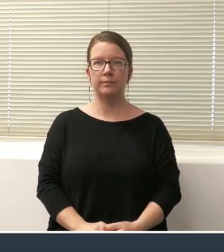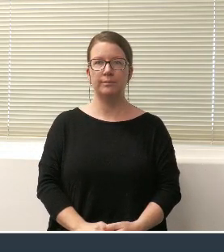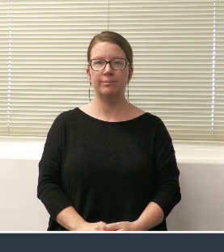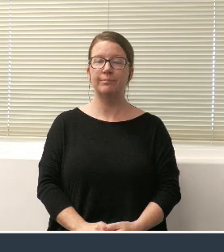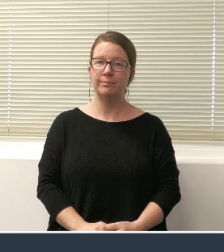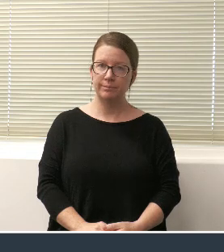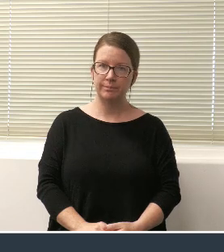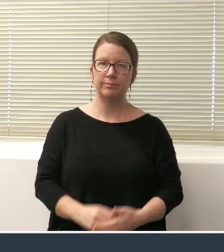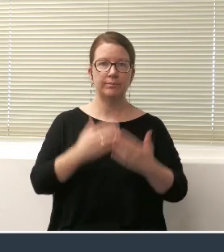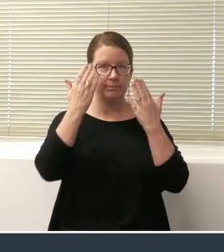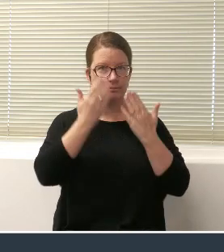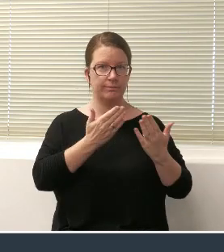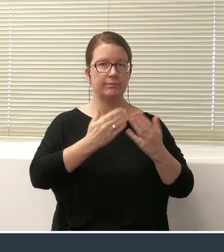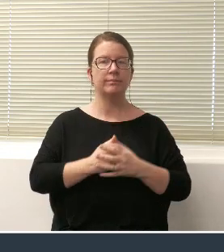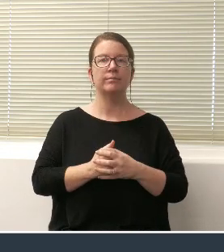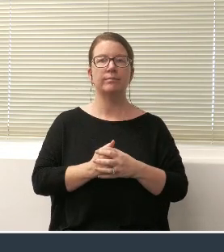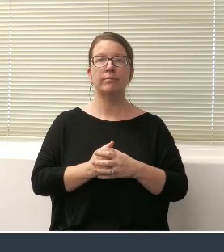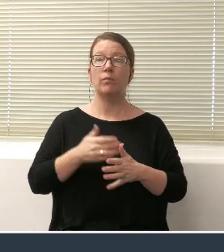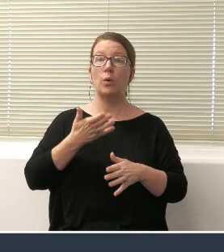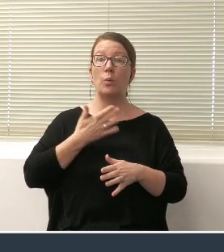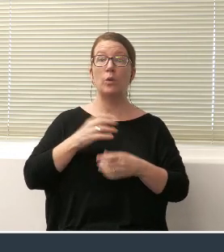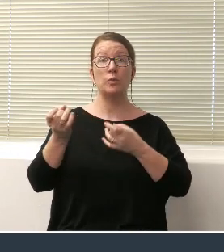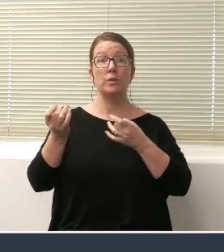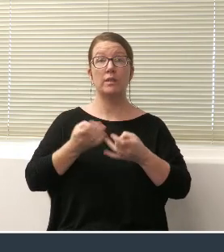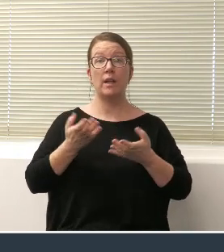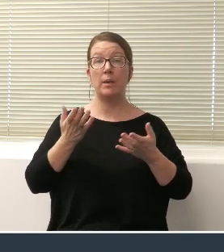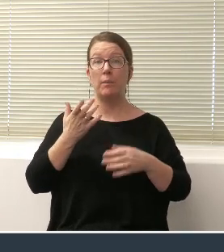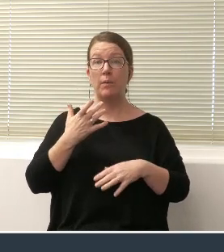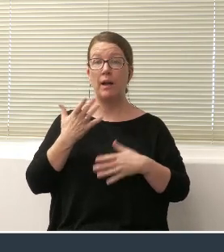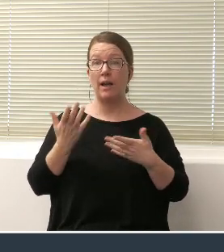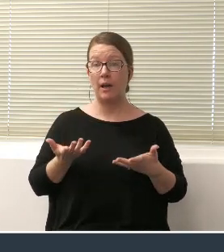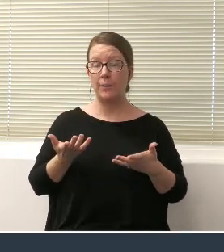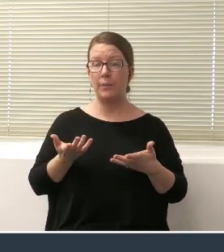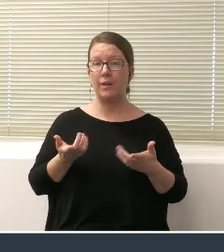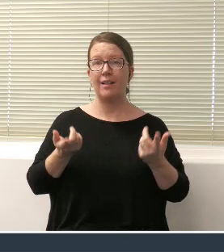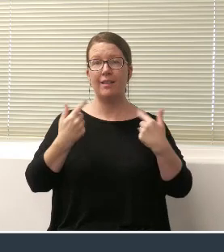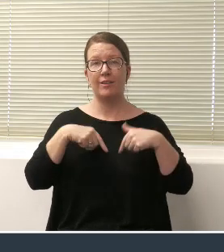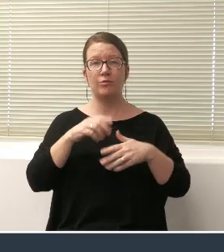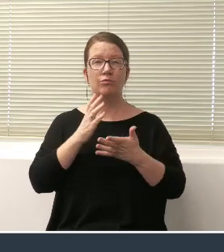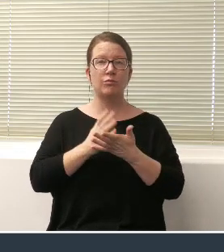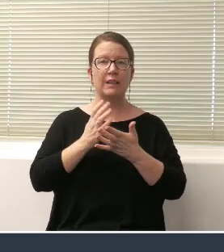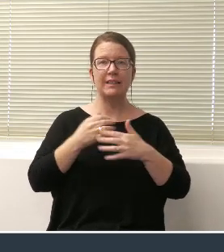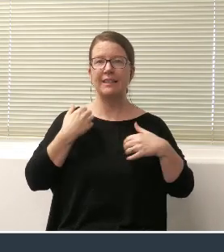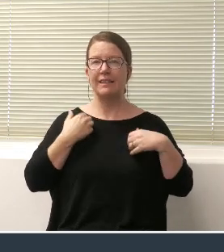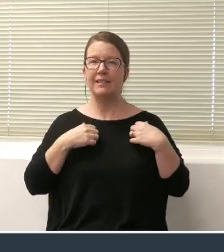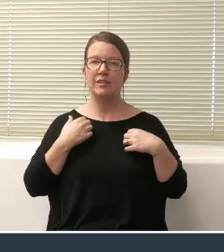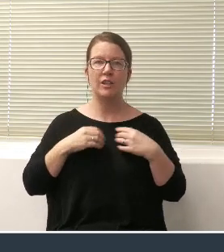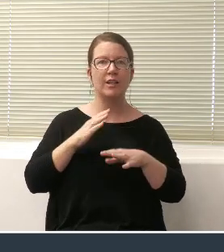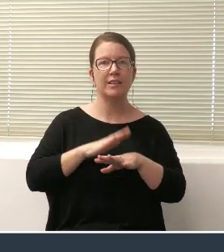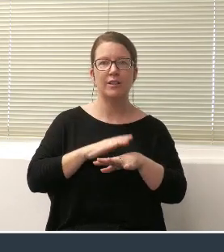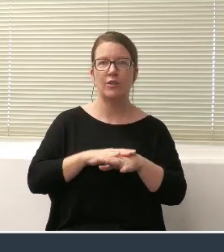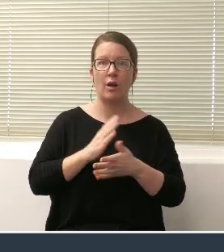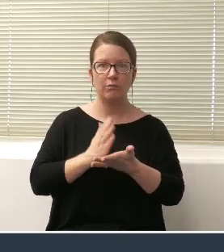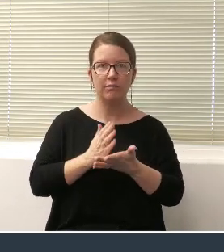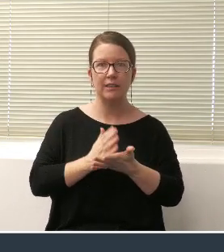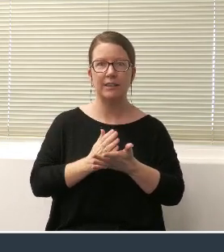So, Madam Chair, I would just like to start off by saying that this is really, it's an exciting time for us,